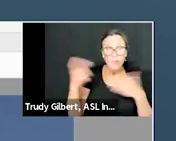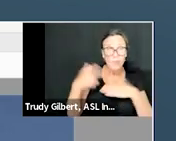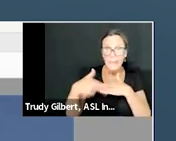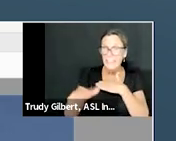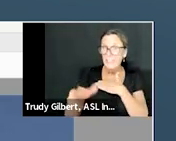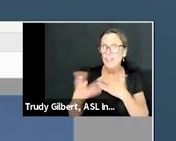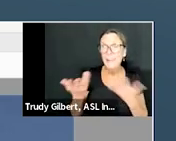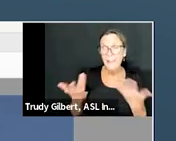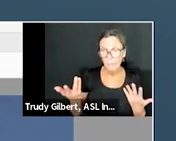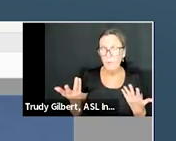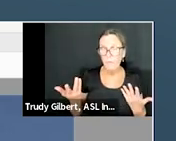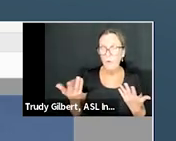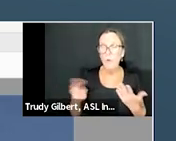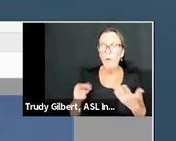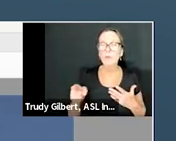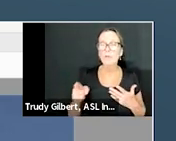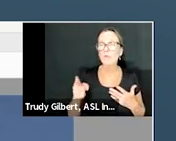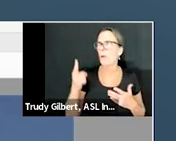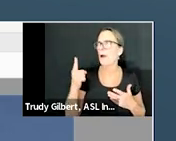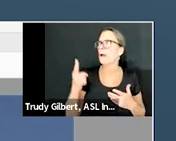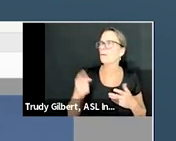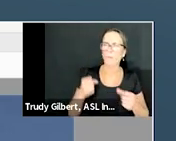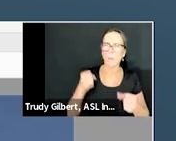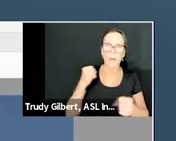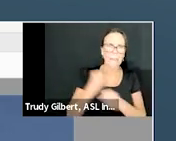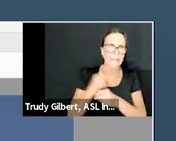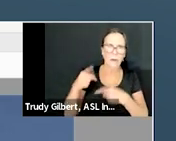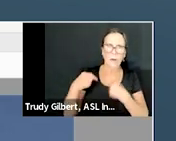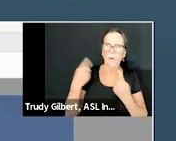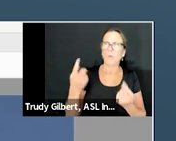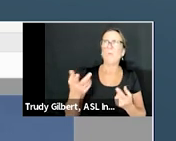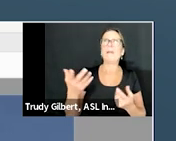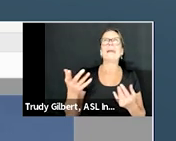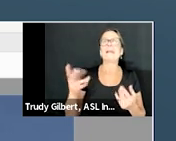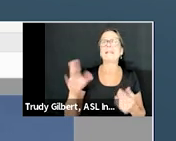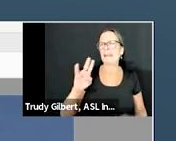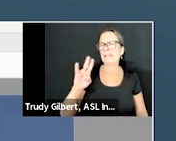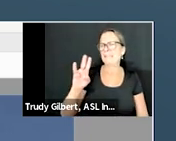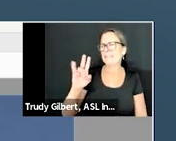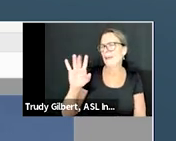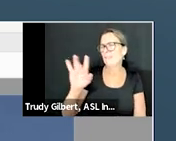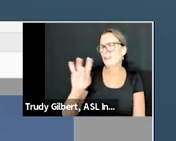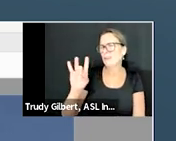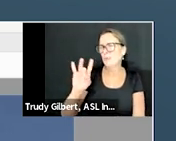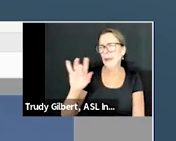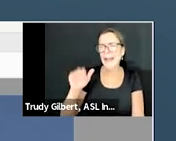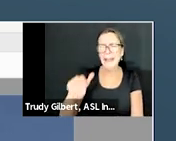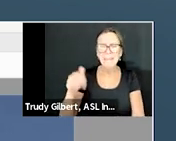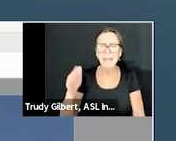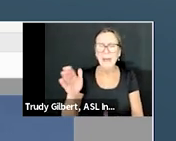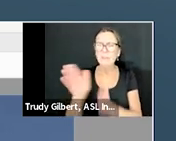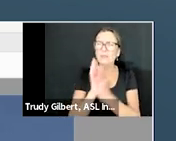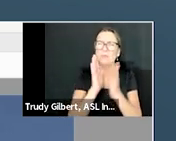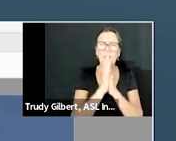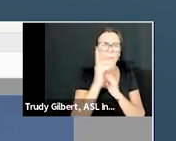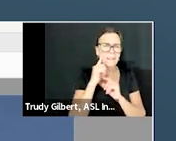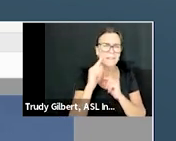Over the course of a year, we'll get anywhere from about 7,000 to 8,000 requests for